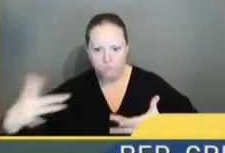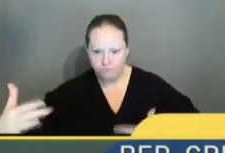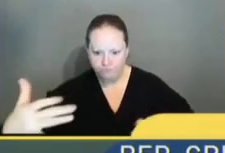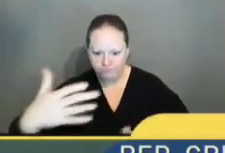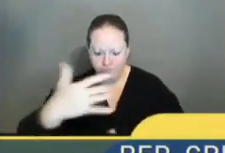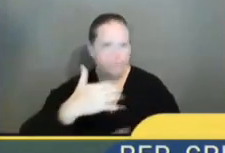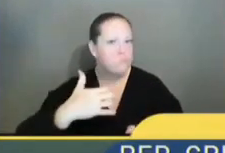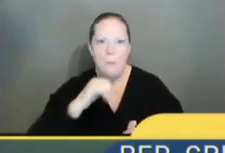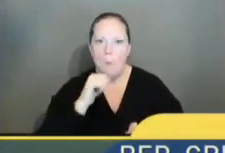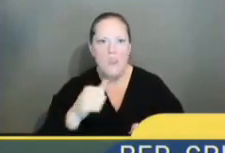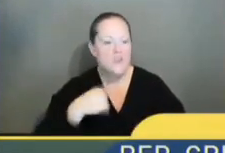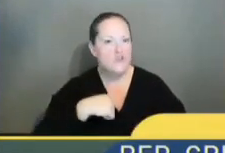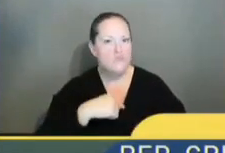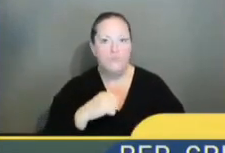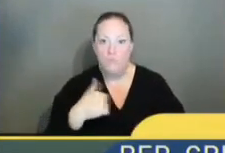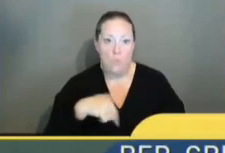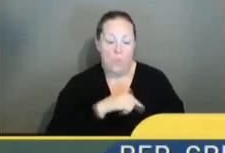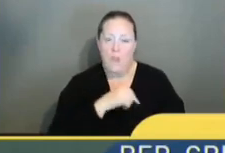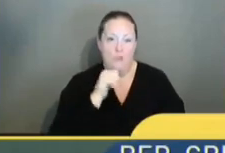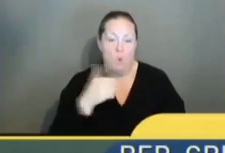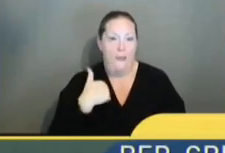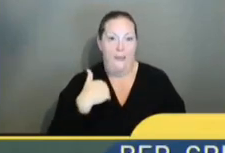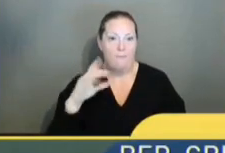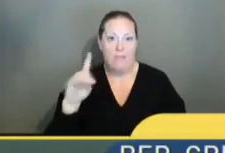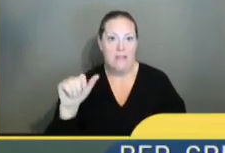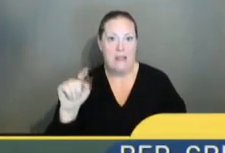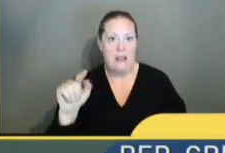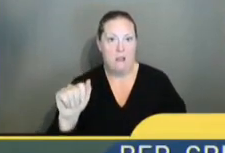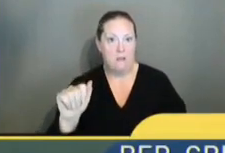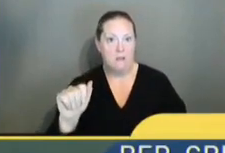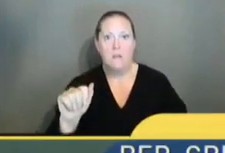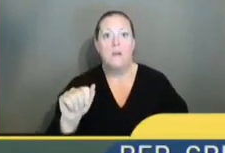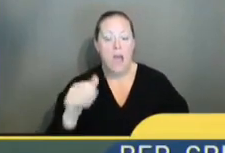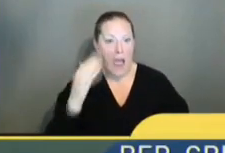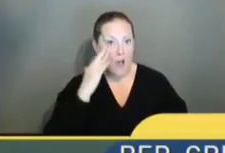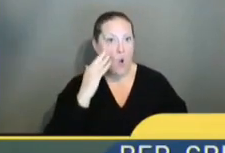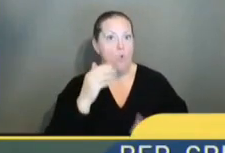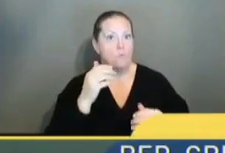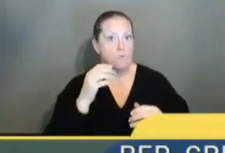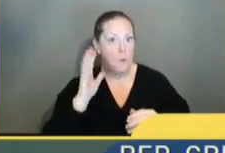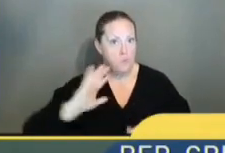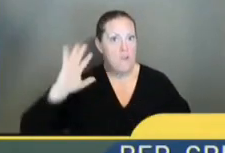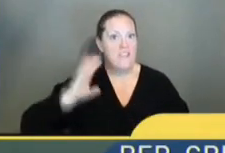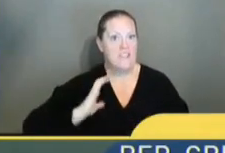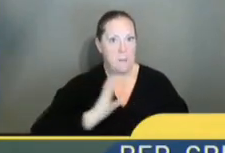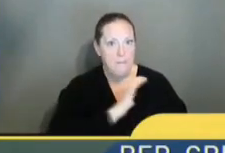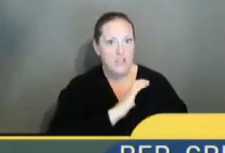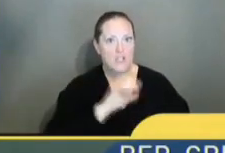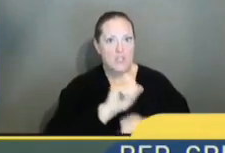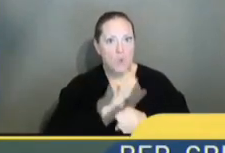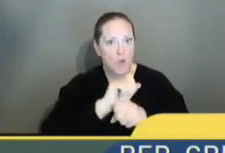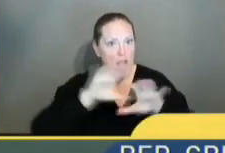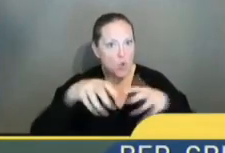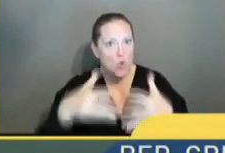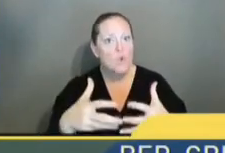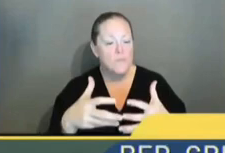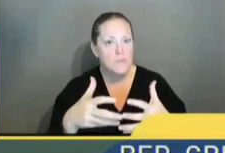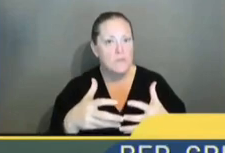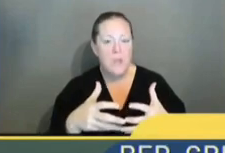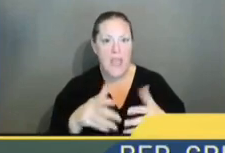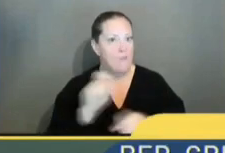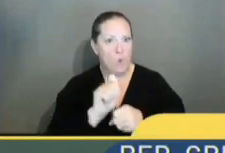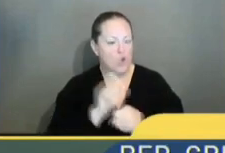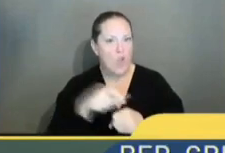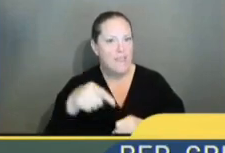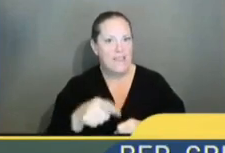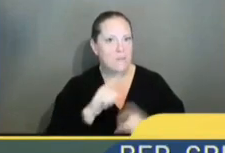a lot of studies we've done in the past and several previous commissions or working groups. So one of them is, would love to have that data readily at